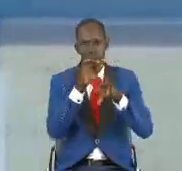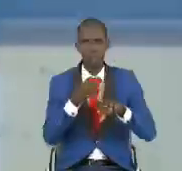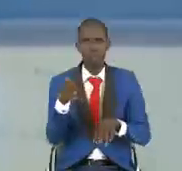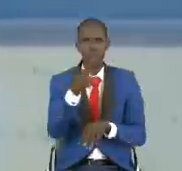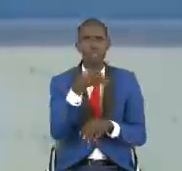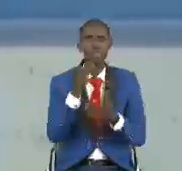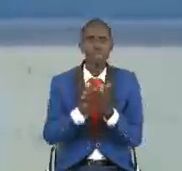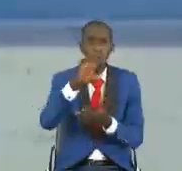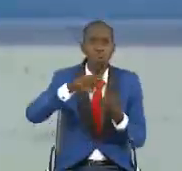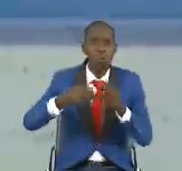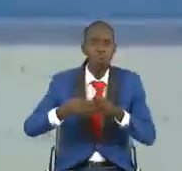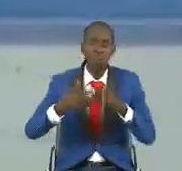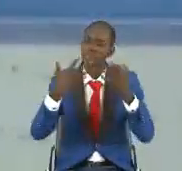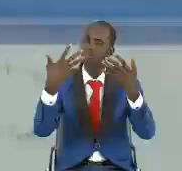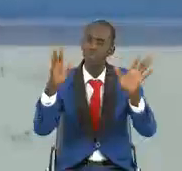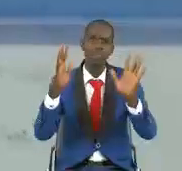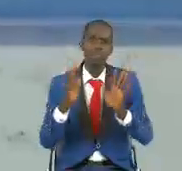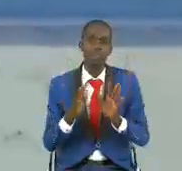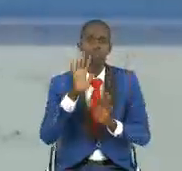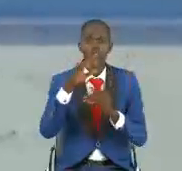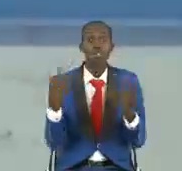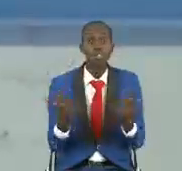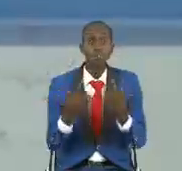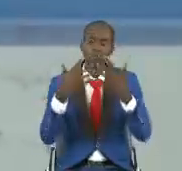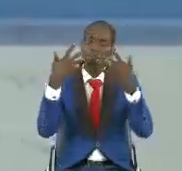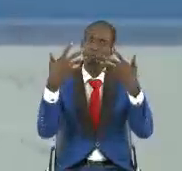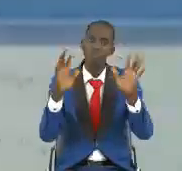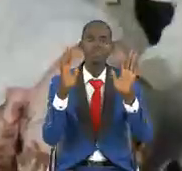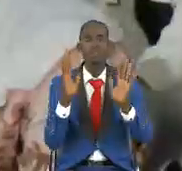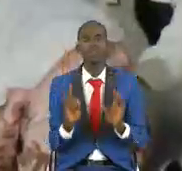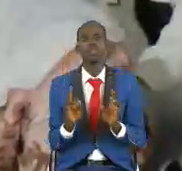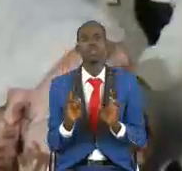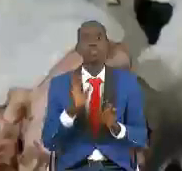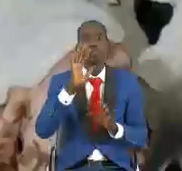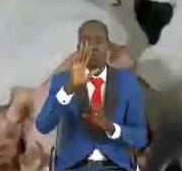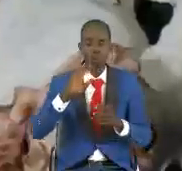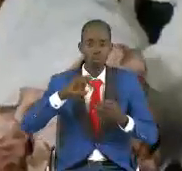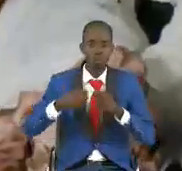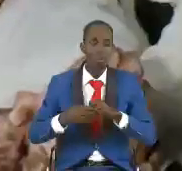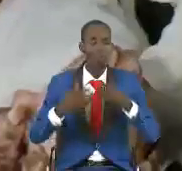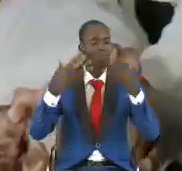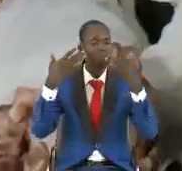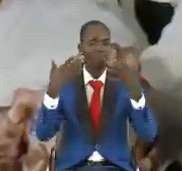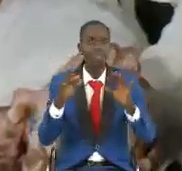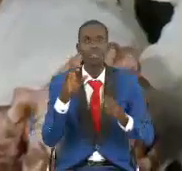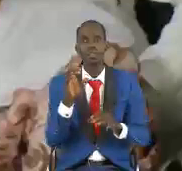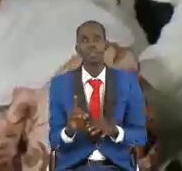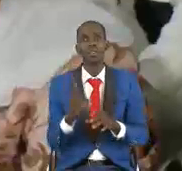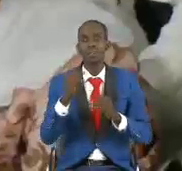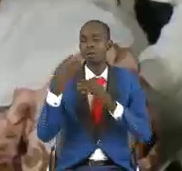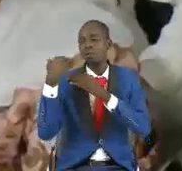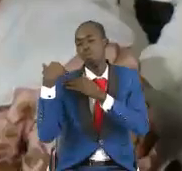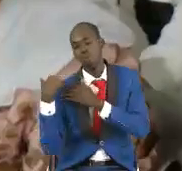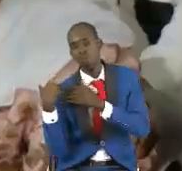problems finished. Your sin finished. Your perdition finished. The load